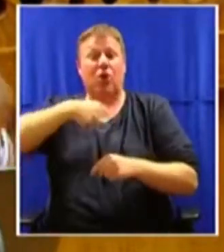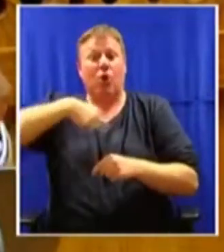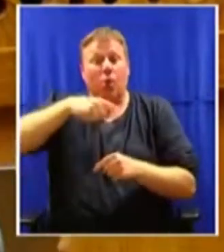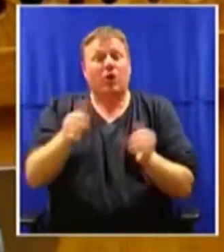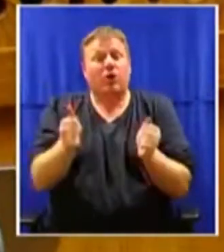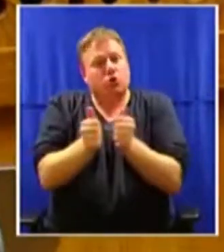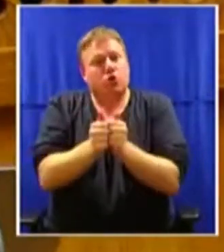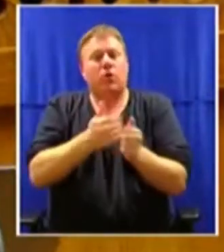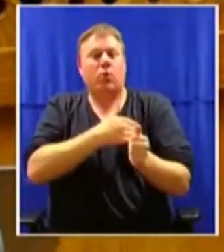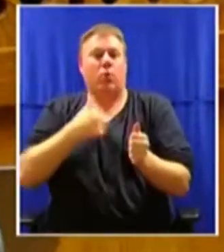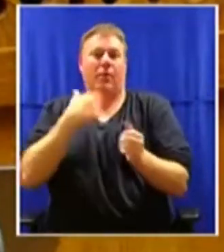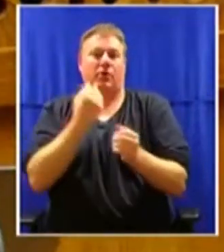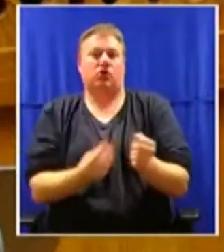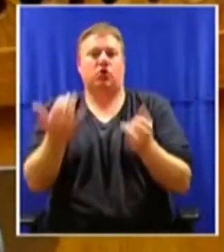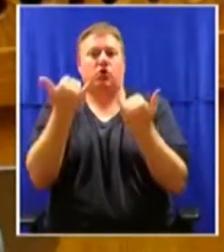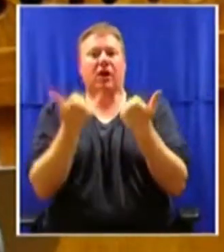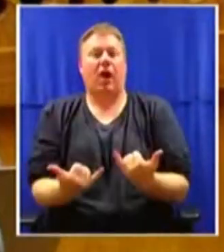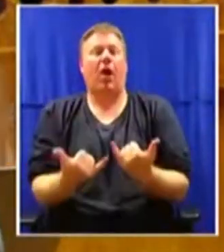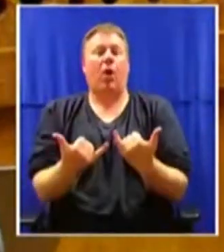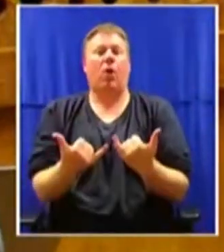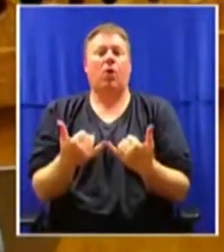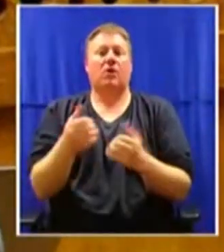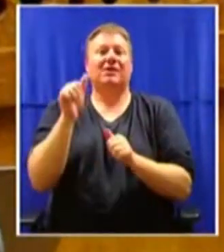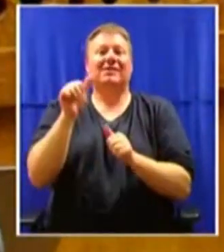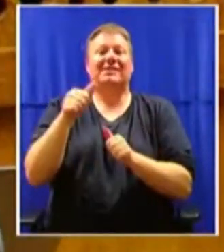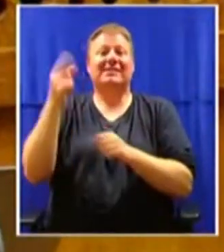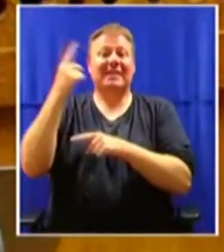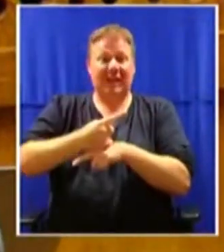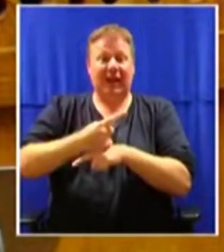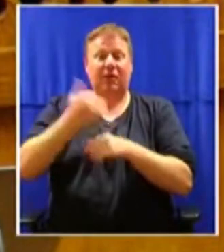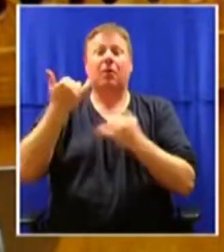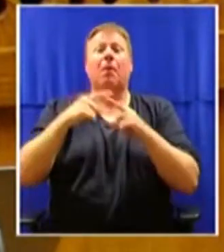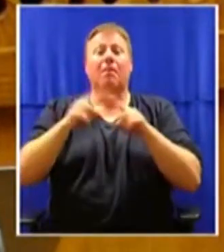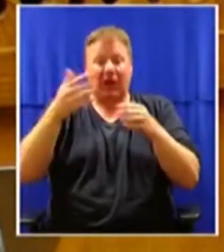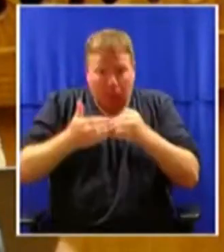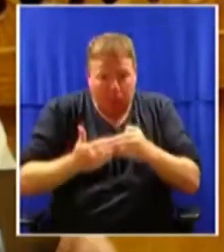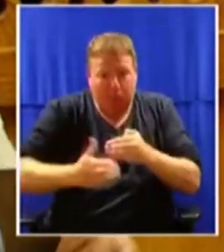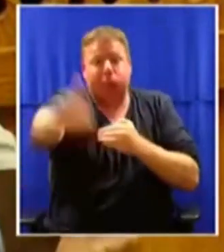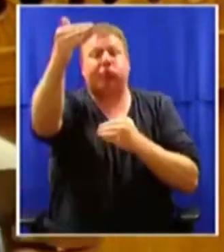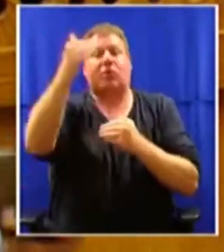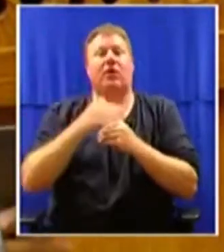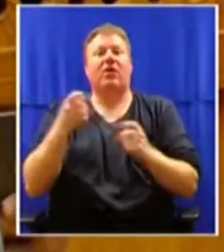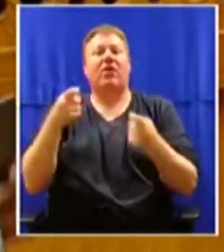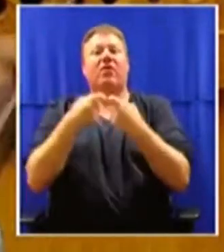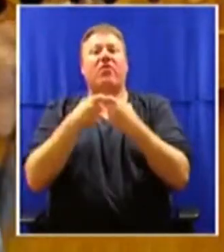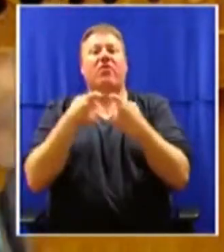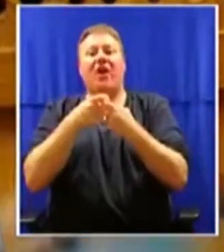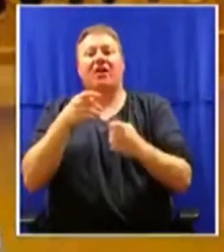16 days of activism to fight this evil scourge. I thank you.